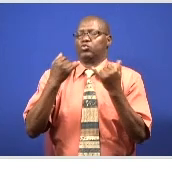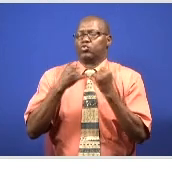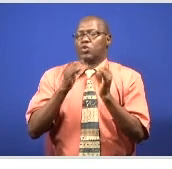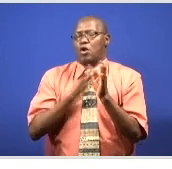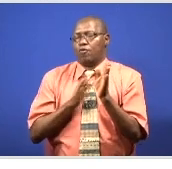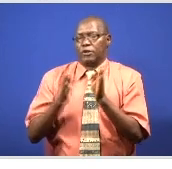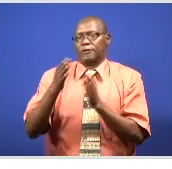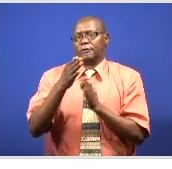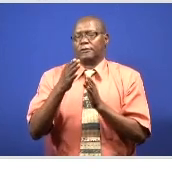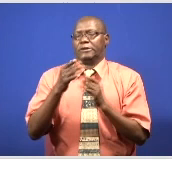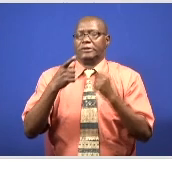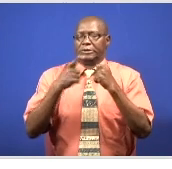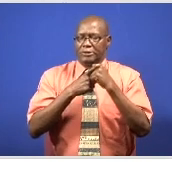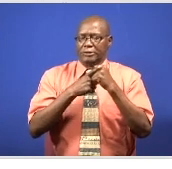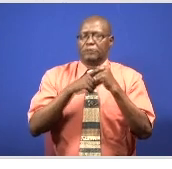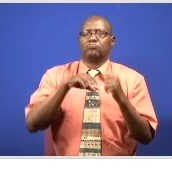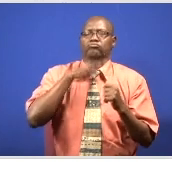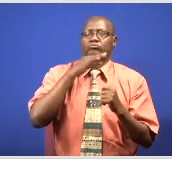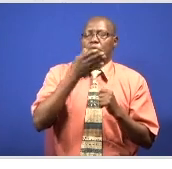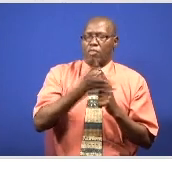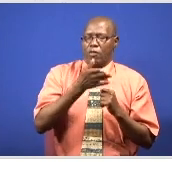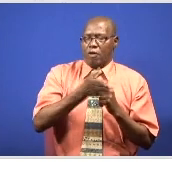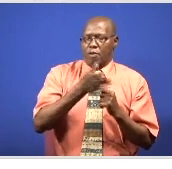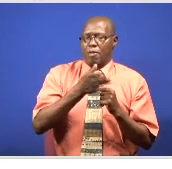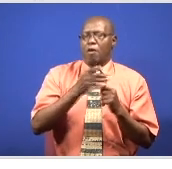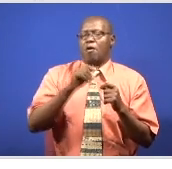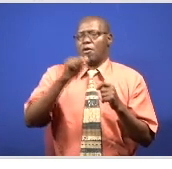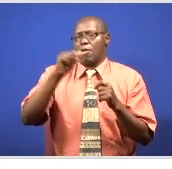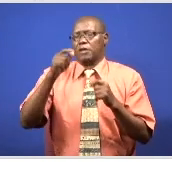of the students died on the spot, while seven others, including the Matatu